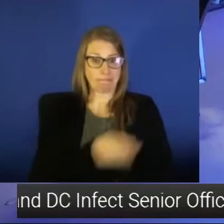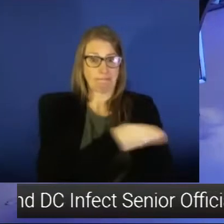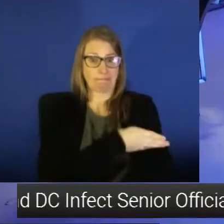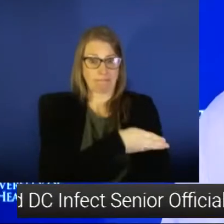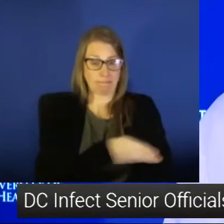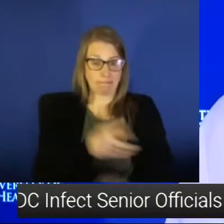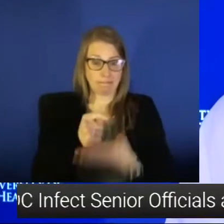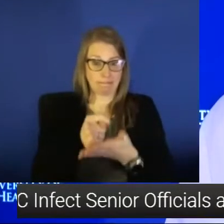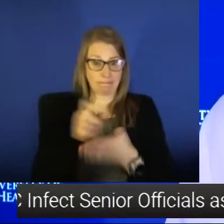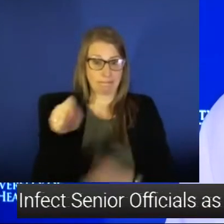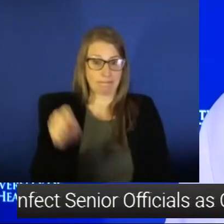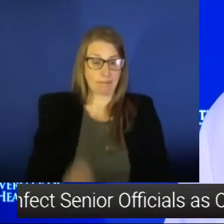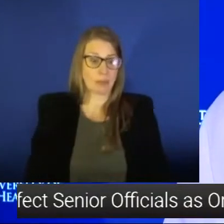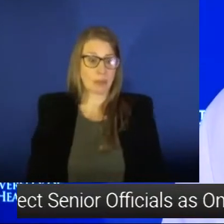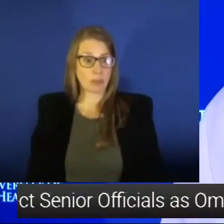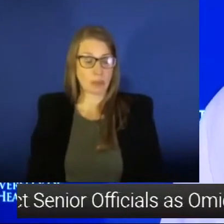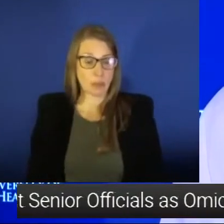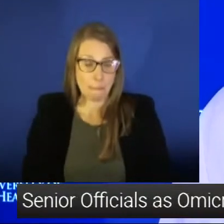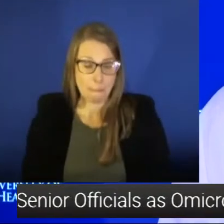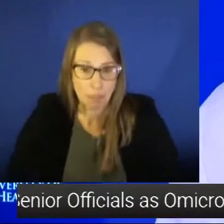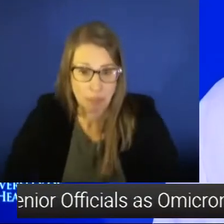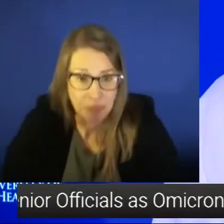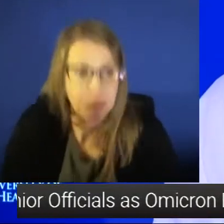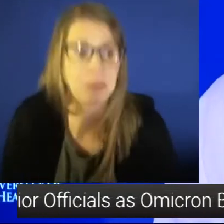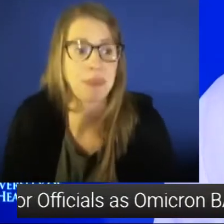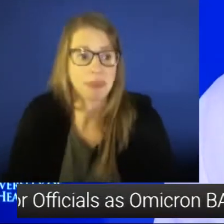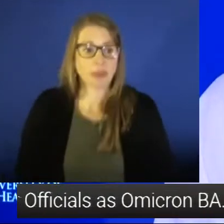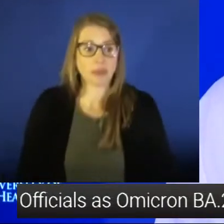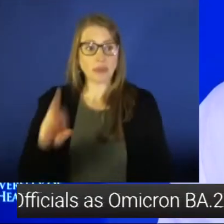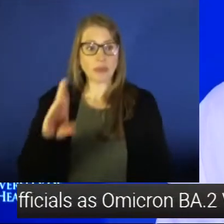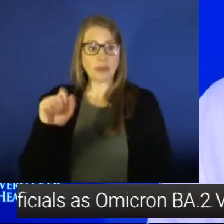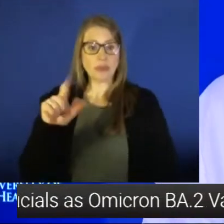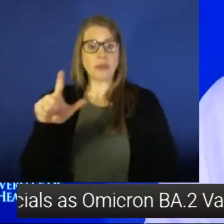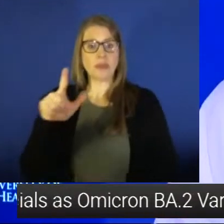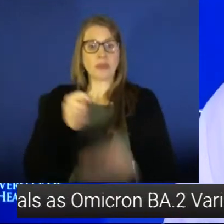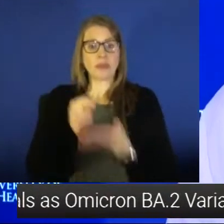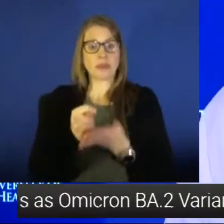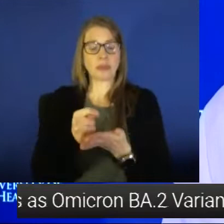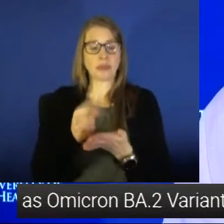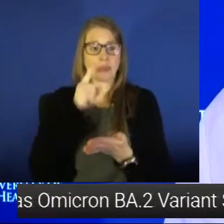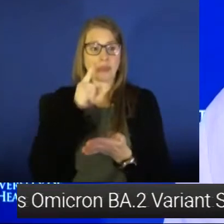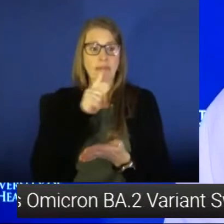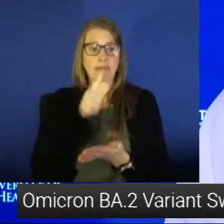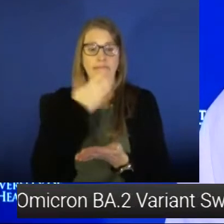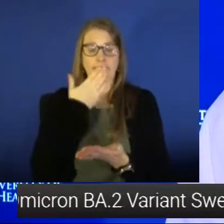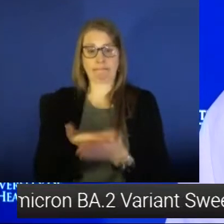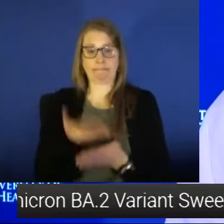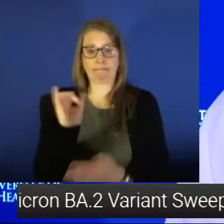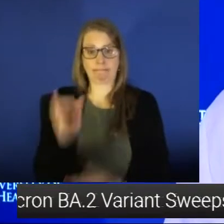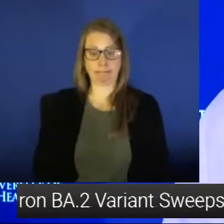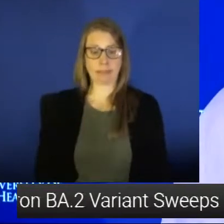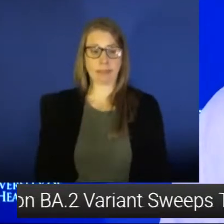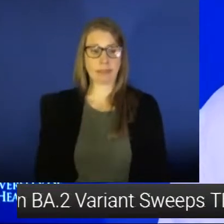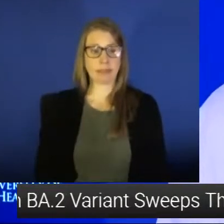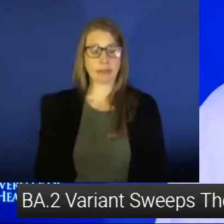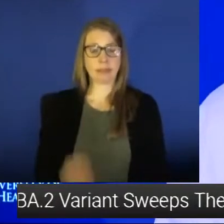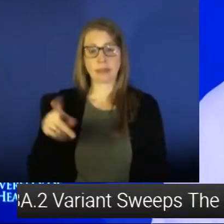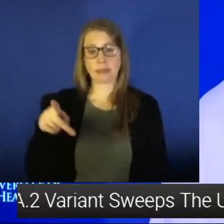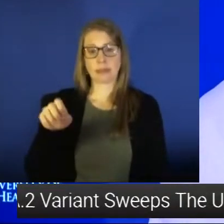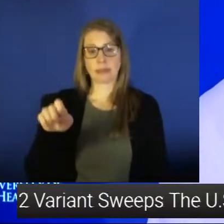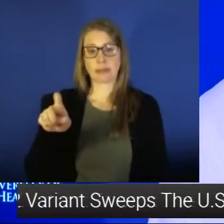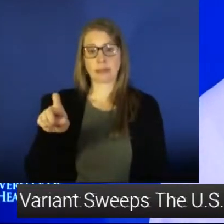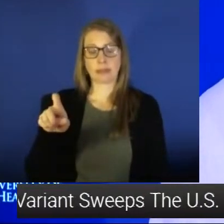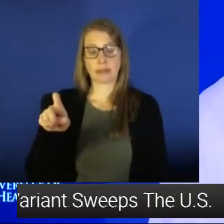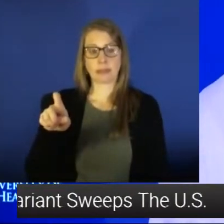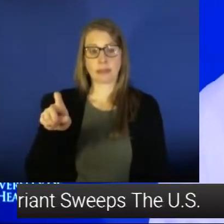the oral therapies, I think those are really good. I would venture to say, Paxlovit right now in the early data